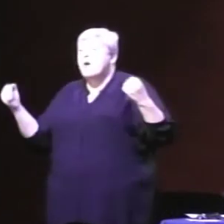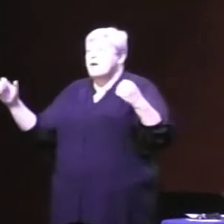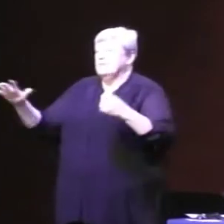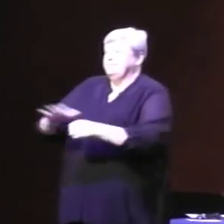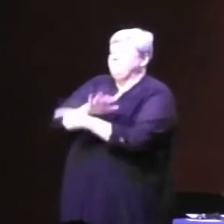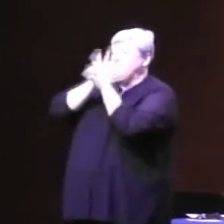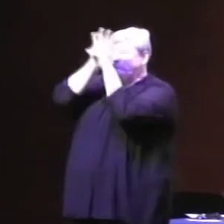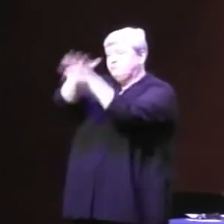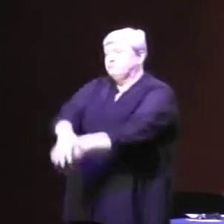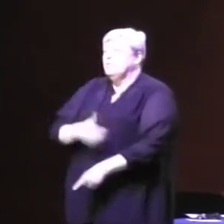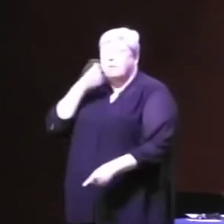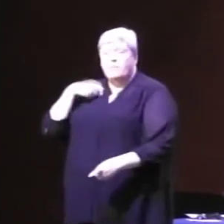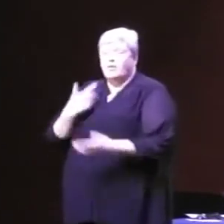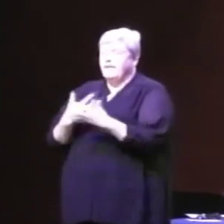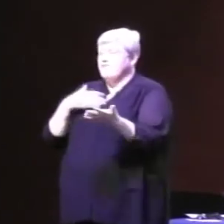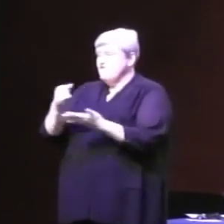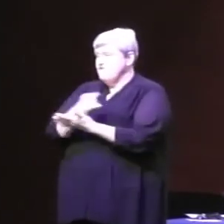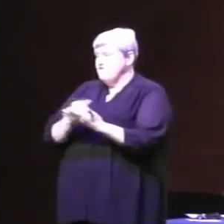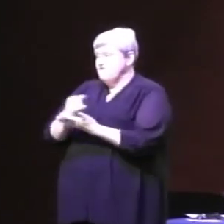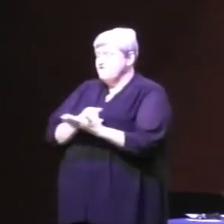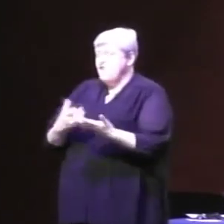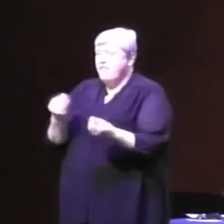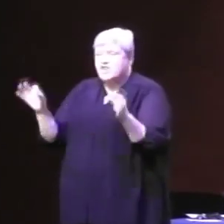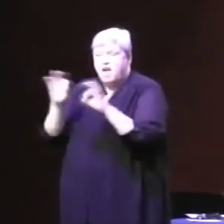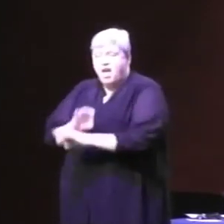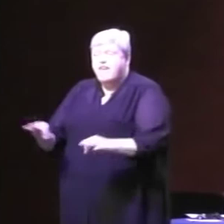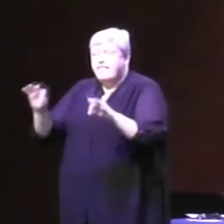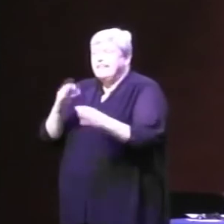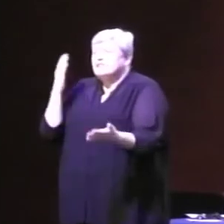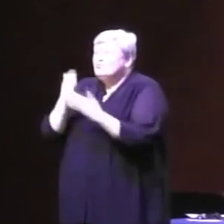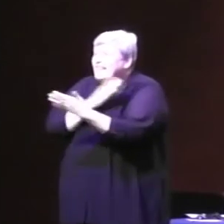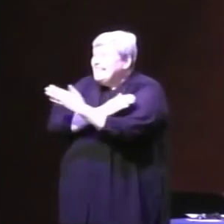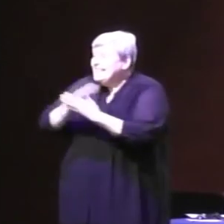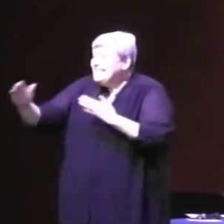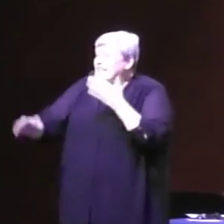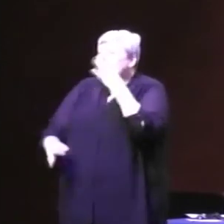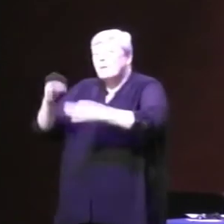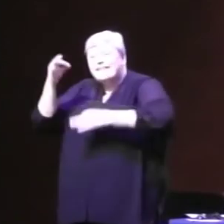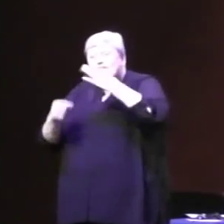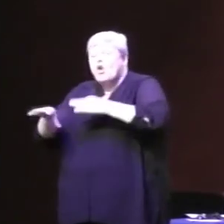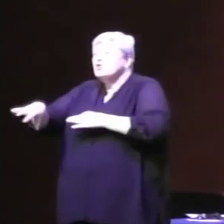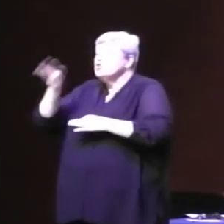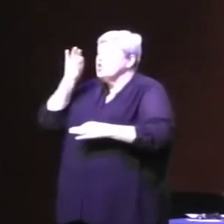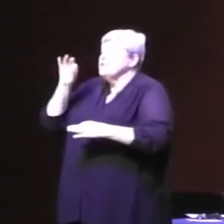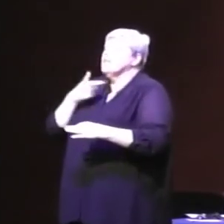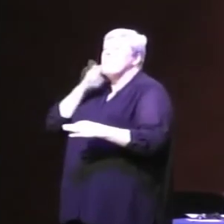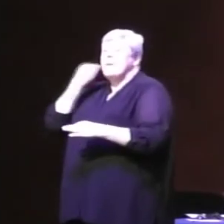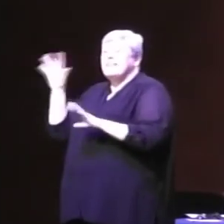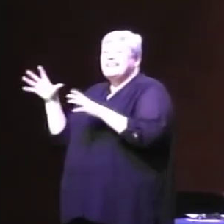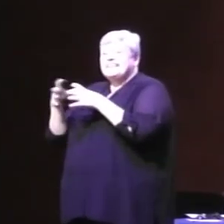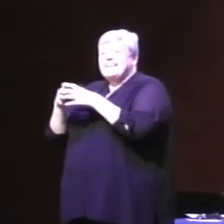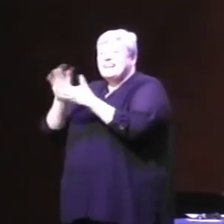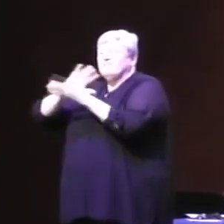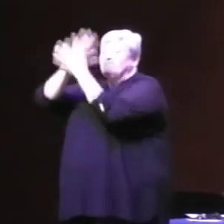do not have. It is a clear political choice to decimate the public sector. After all, they